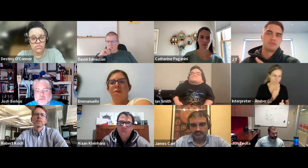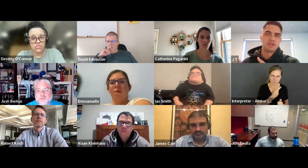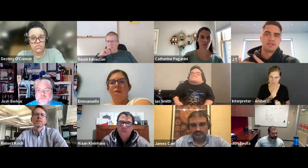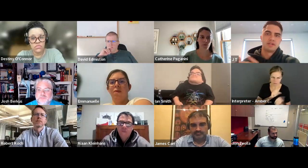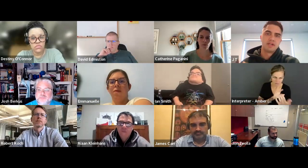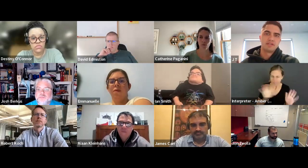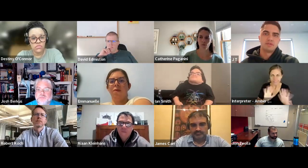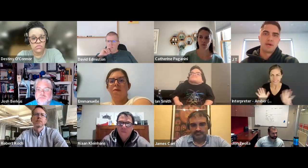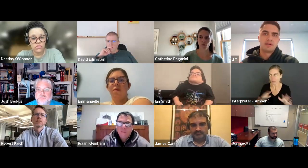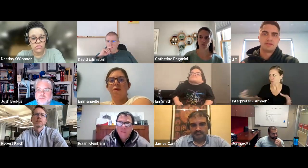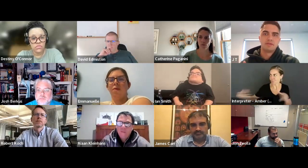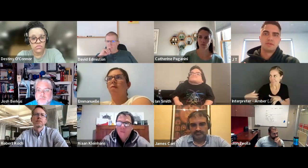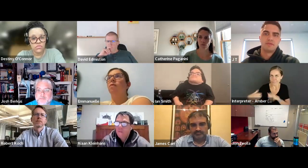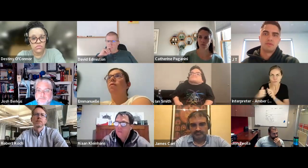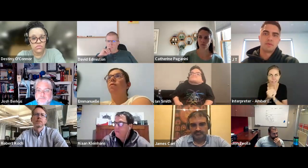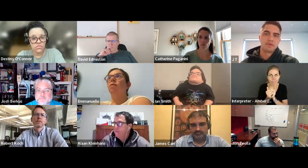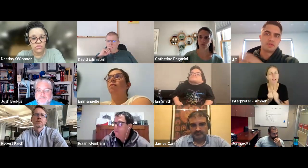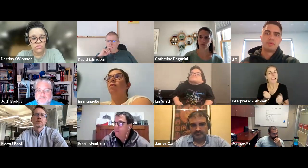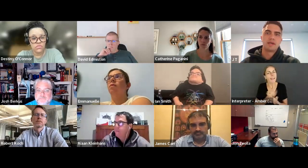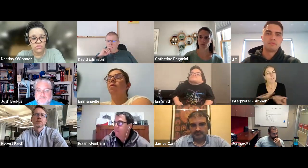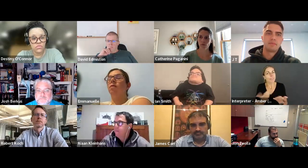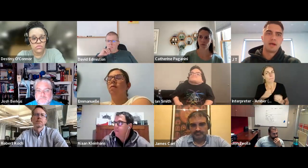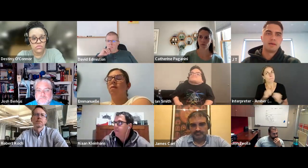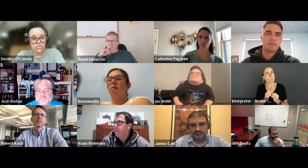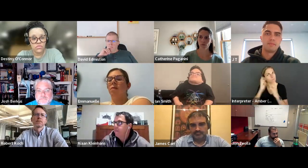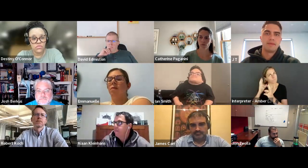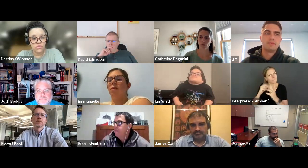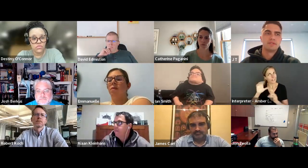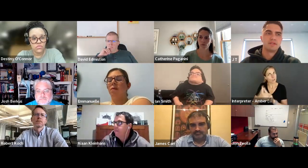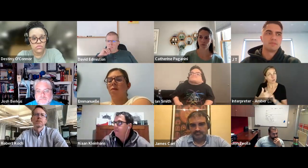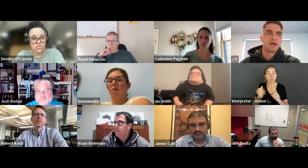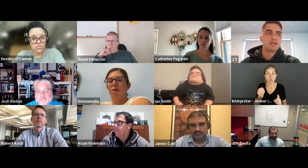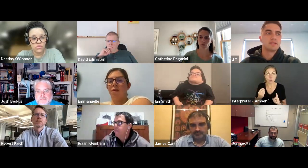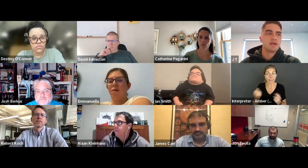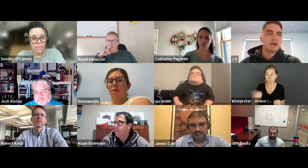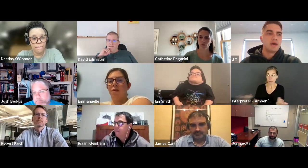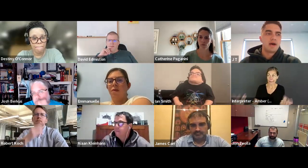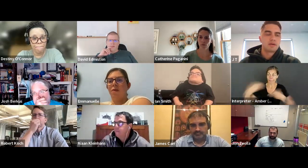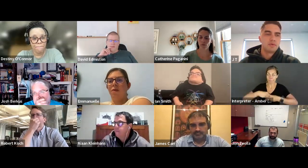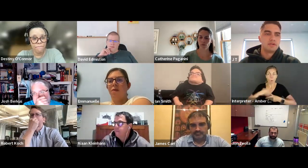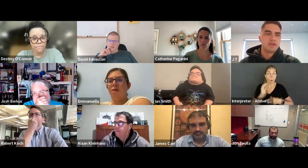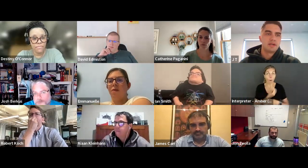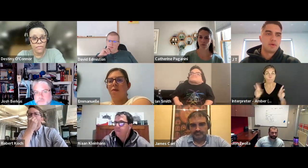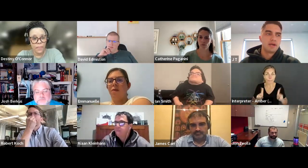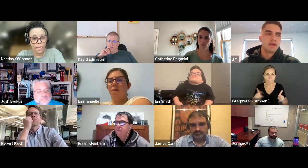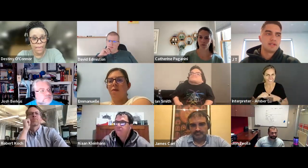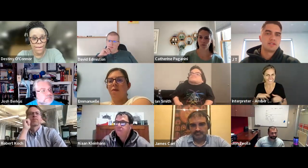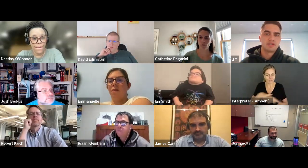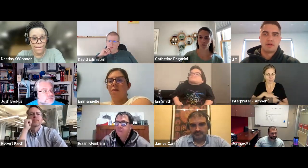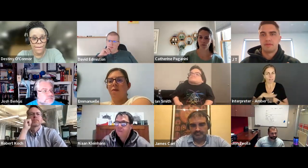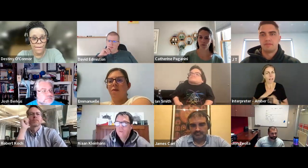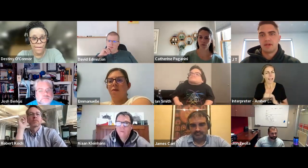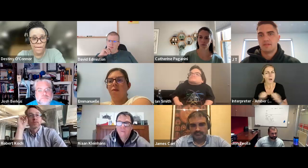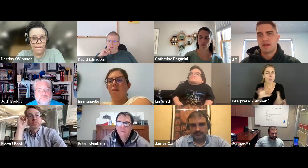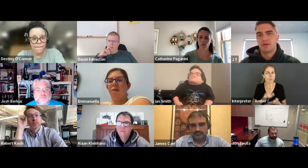the cultural consideration as well, in terms of if we were to bring our people into the space, how can we do that in a way that doesn't